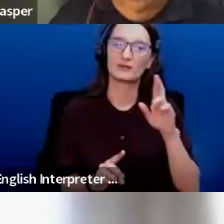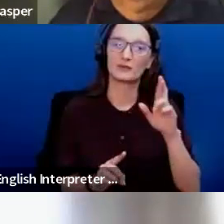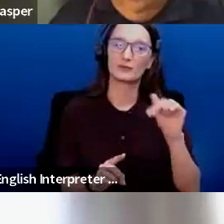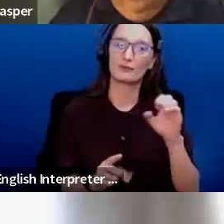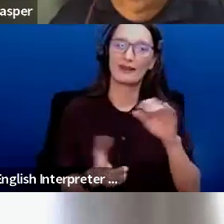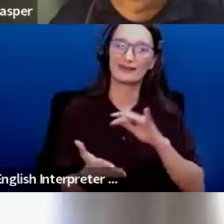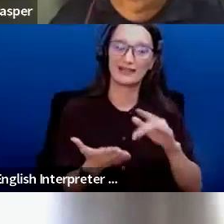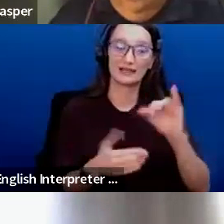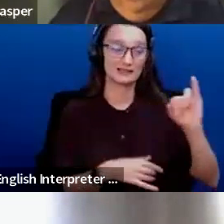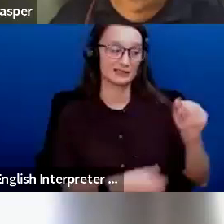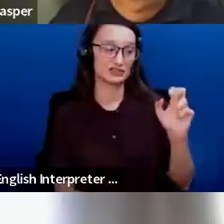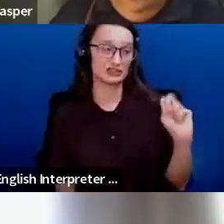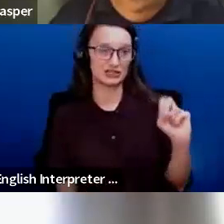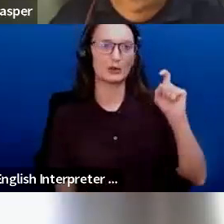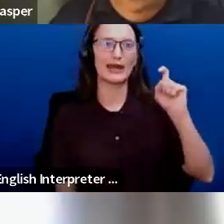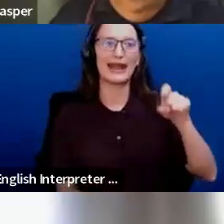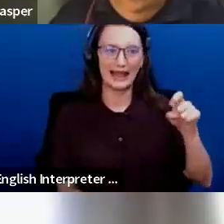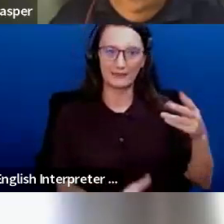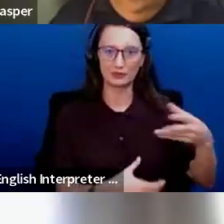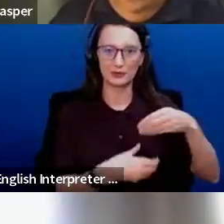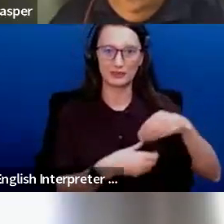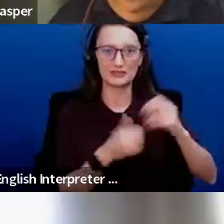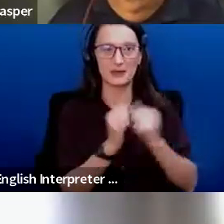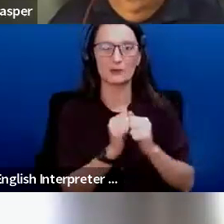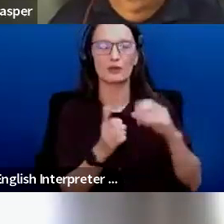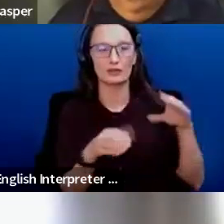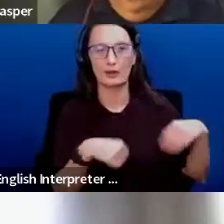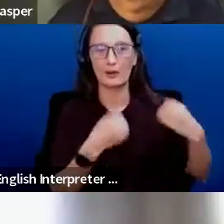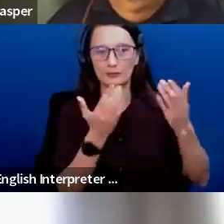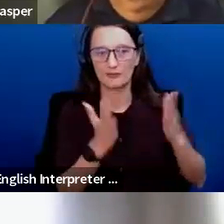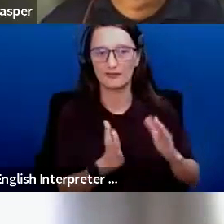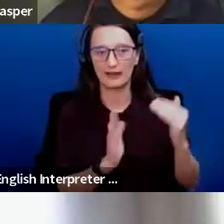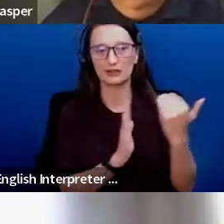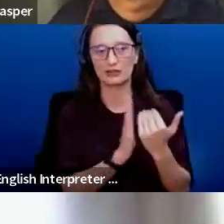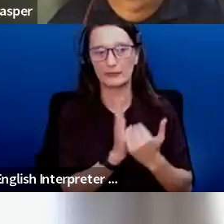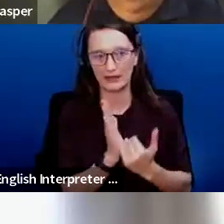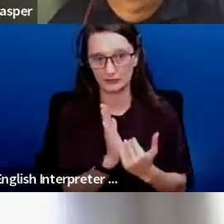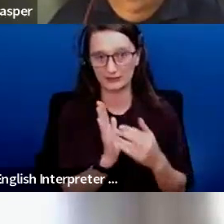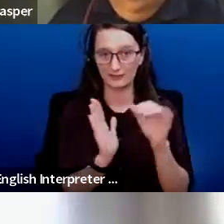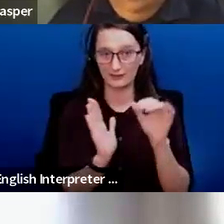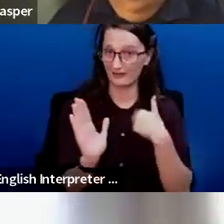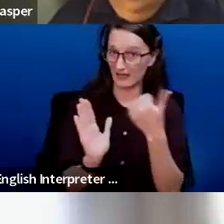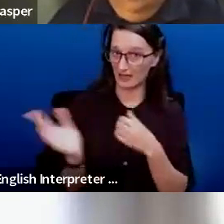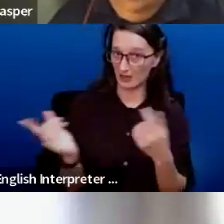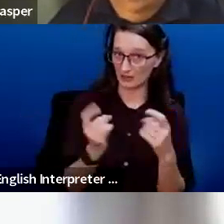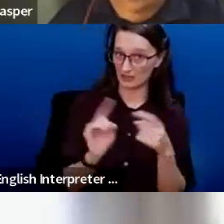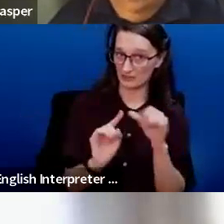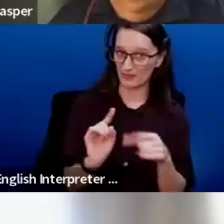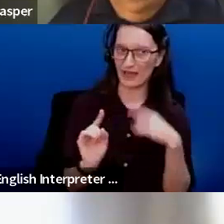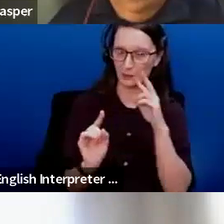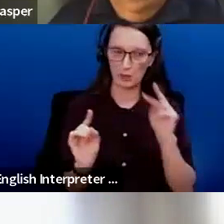have to participate with the provider directory. So, is there any questions about that? I'll go over to the chat and